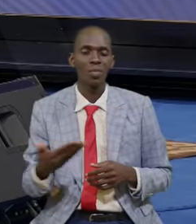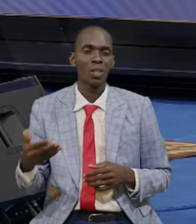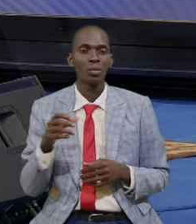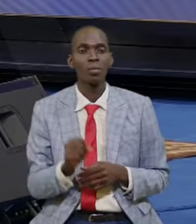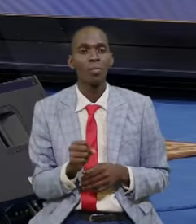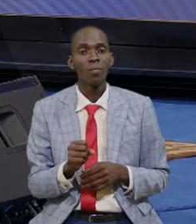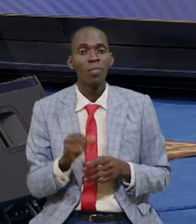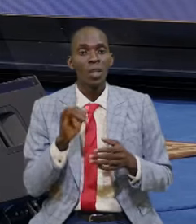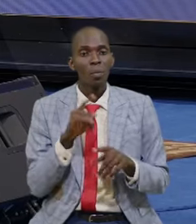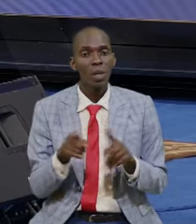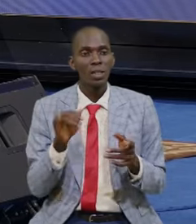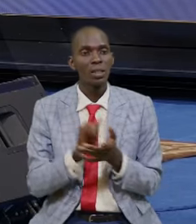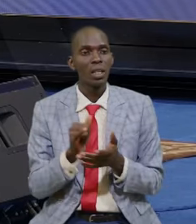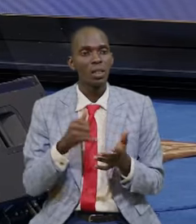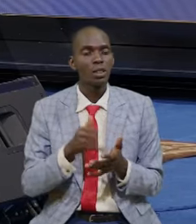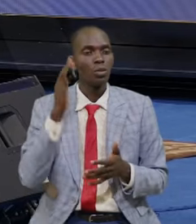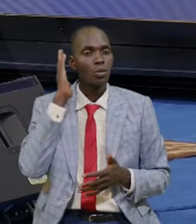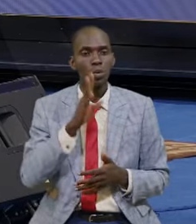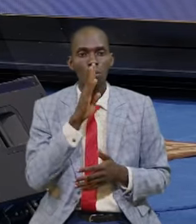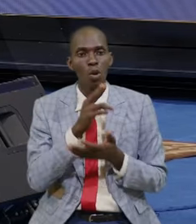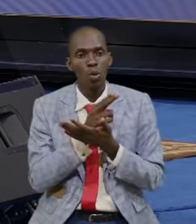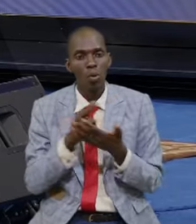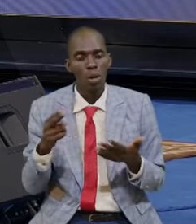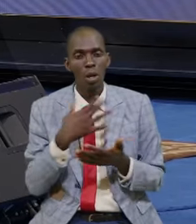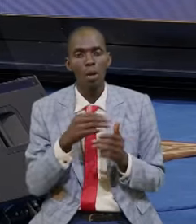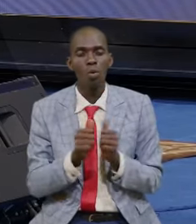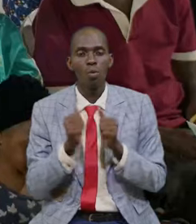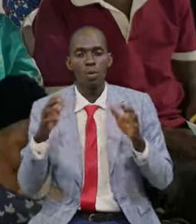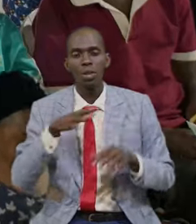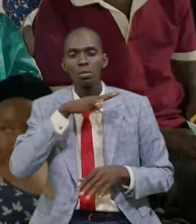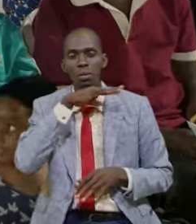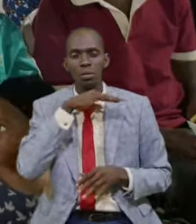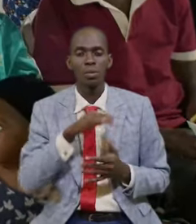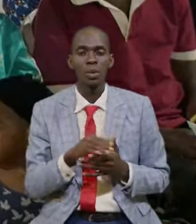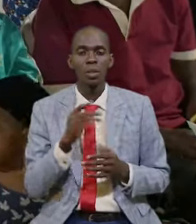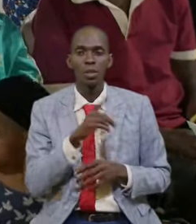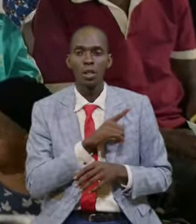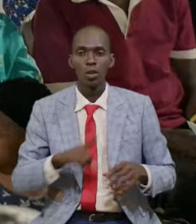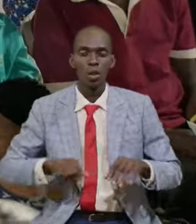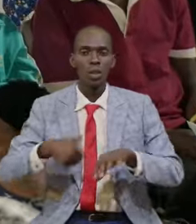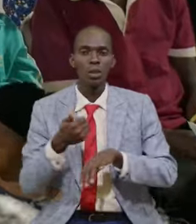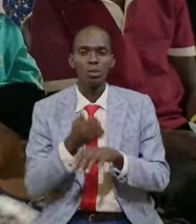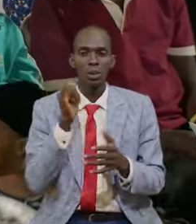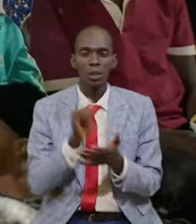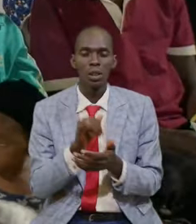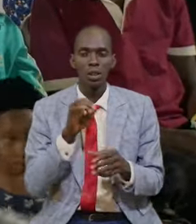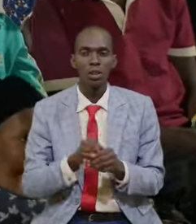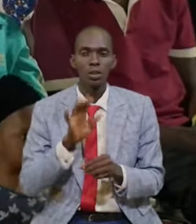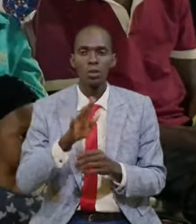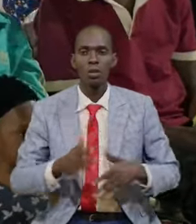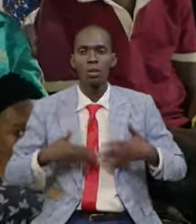but that it should be holy and without blemish. The Lord confirmed that in your life